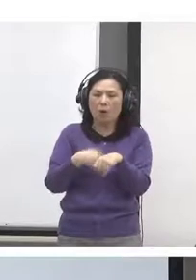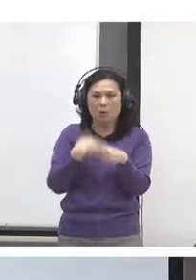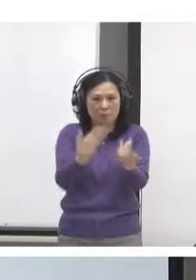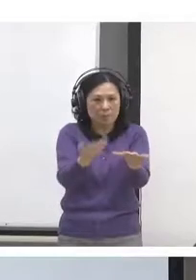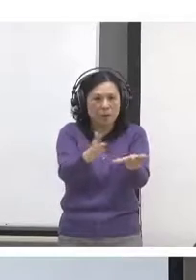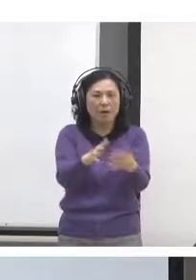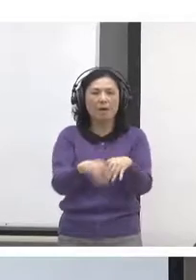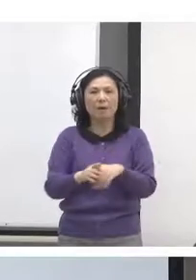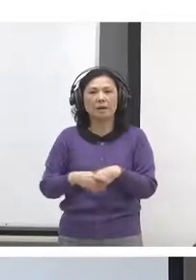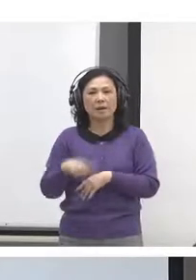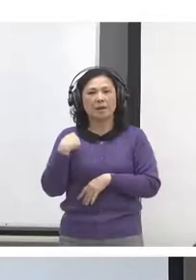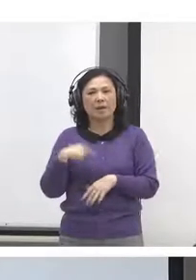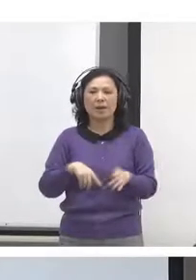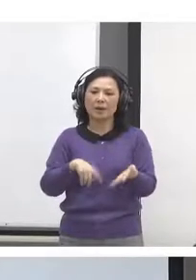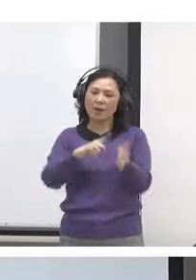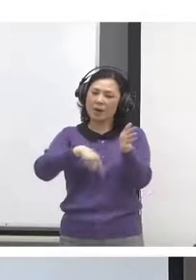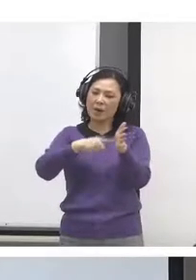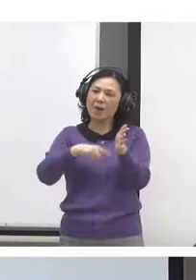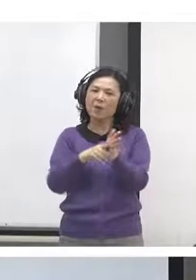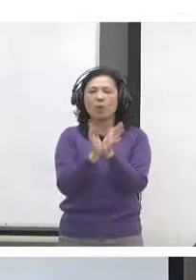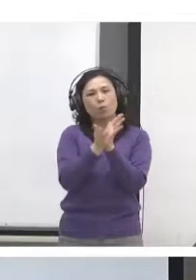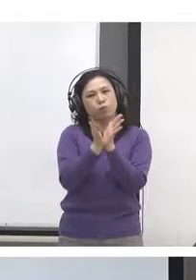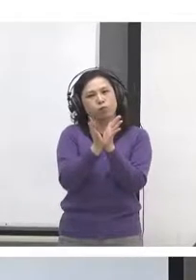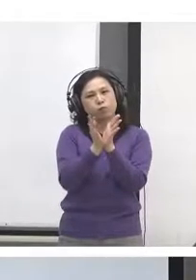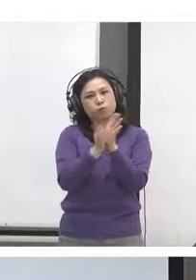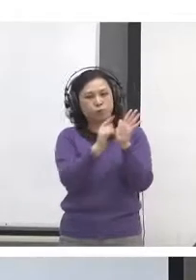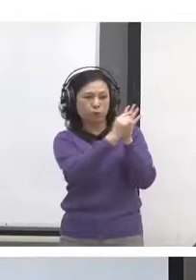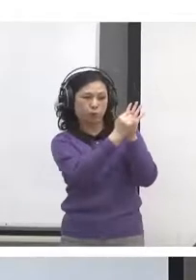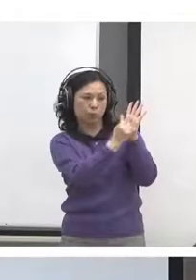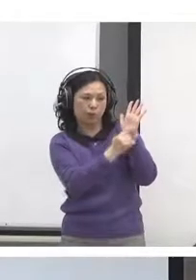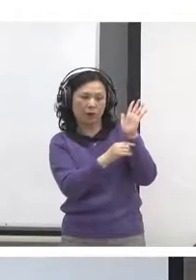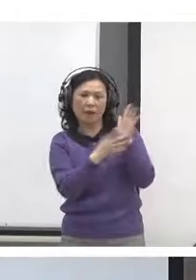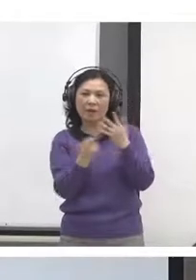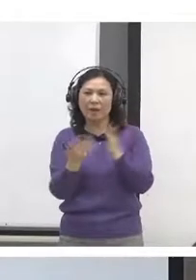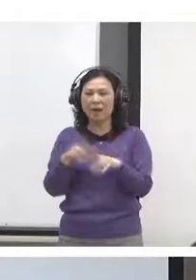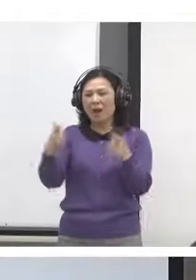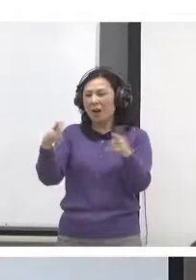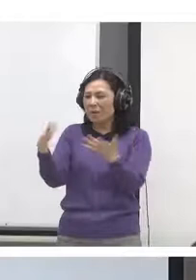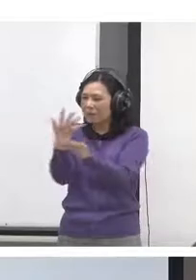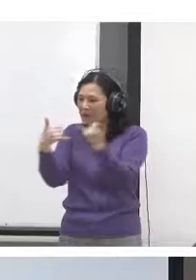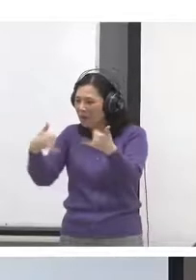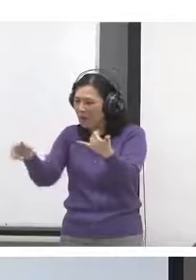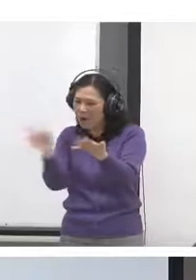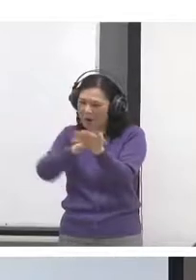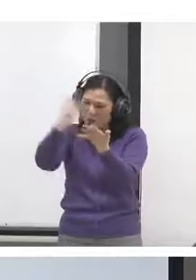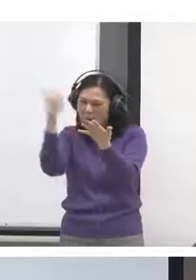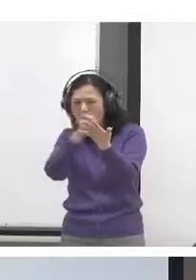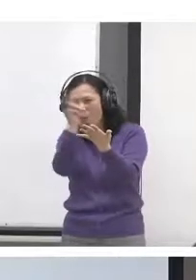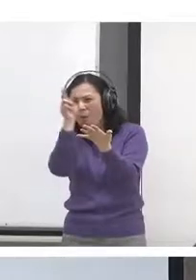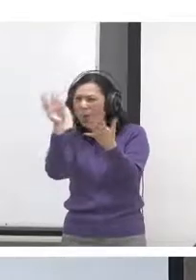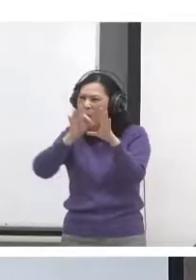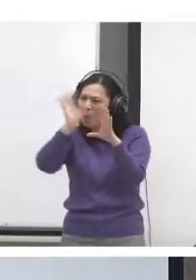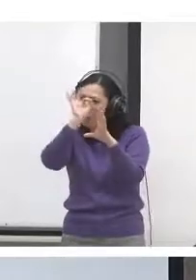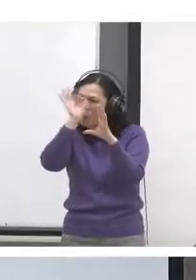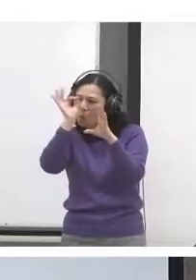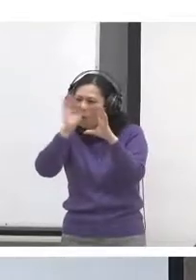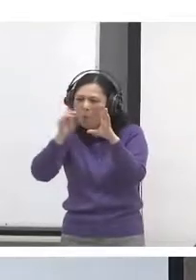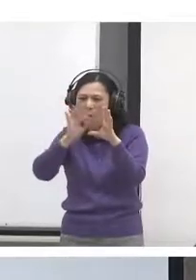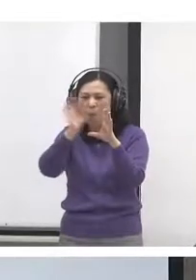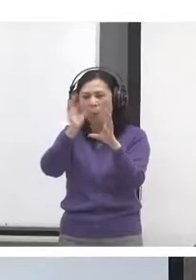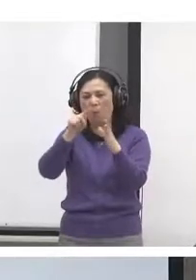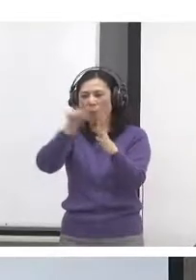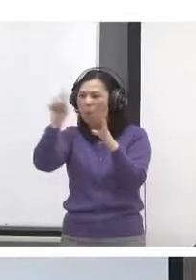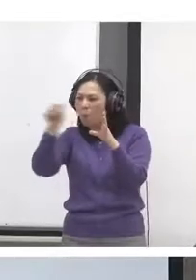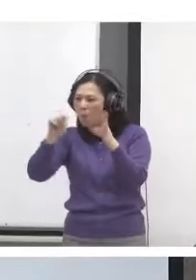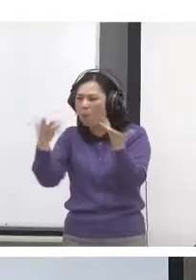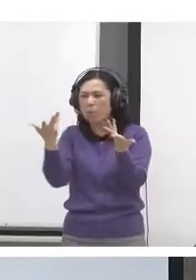of different Google documents or websites. Where there's no smartphones, there's still wood,